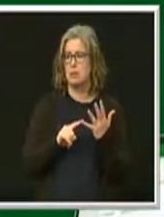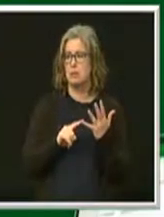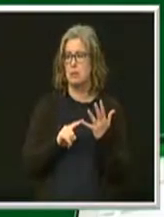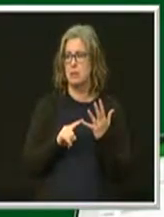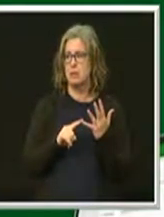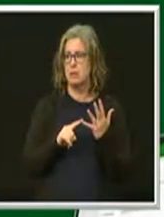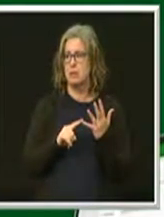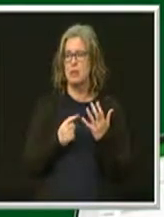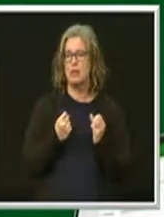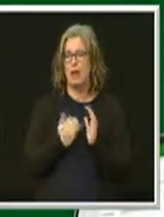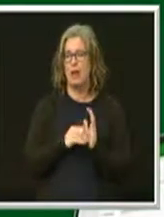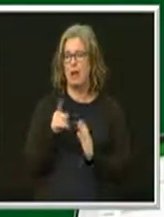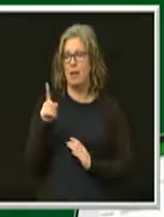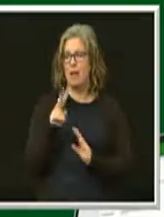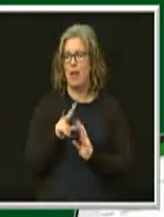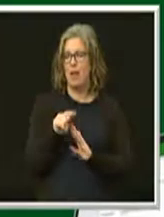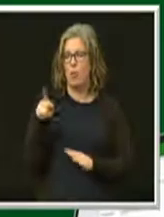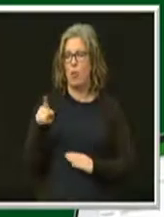Let's try it again.